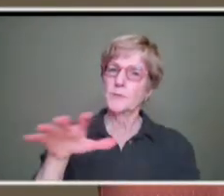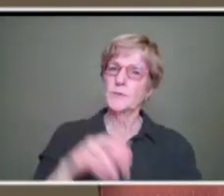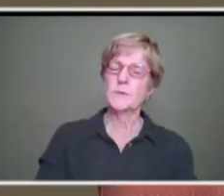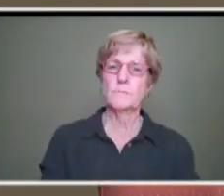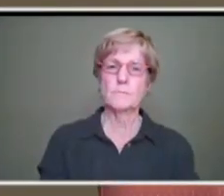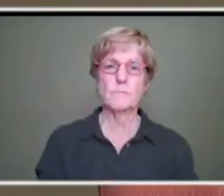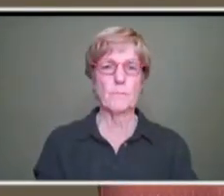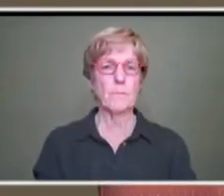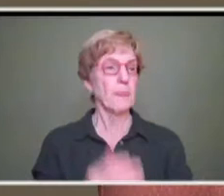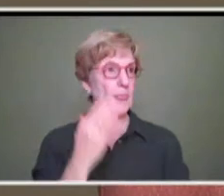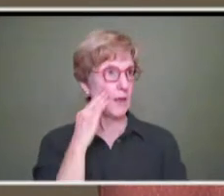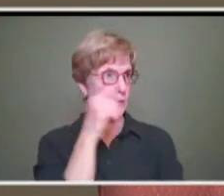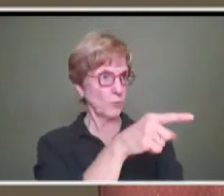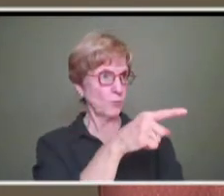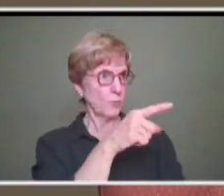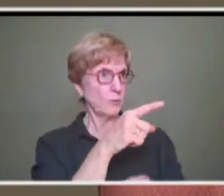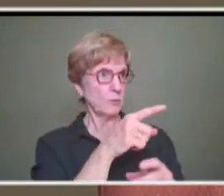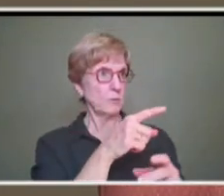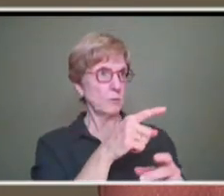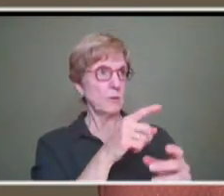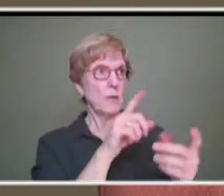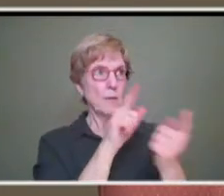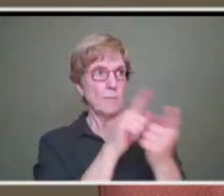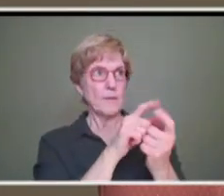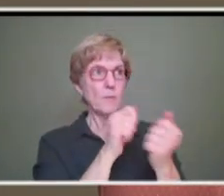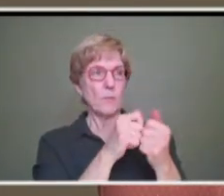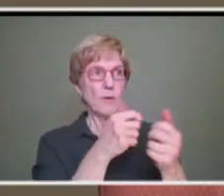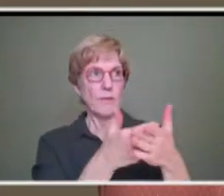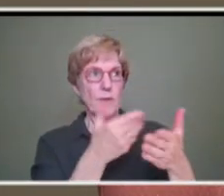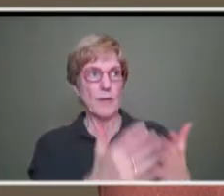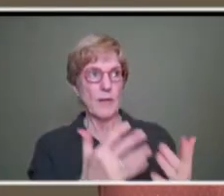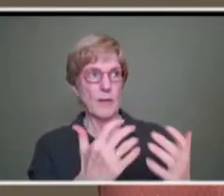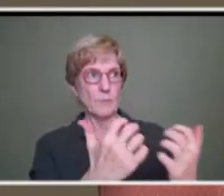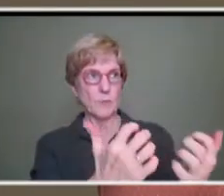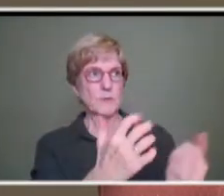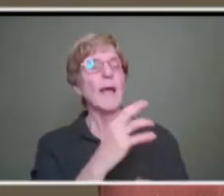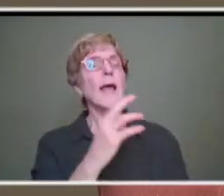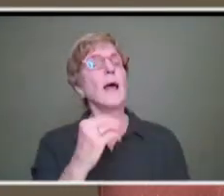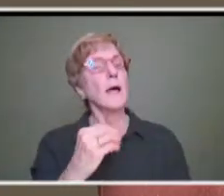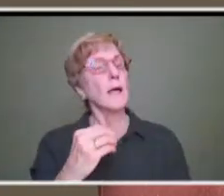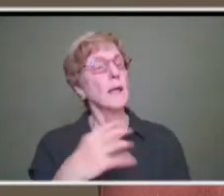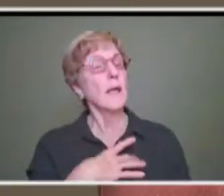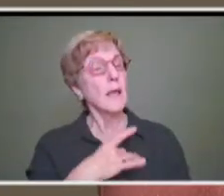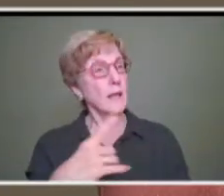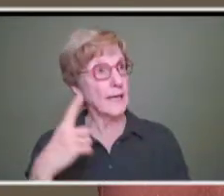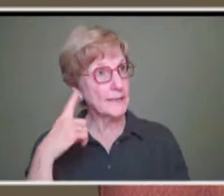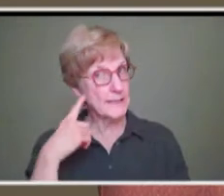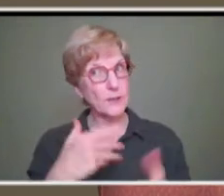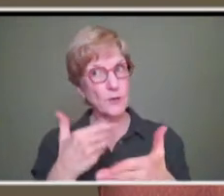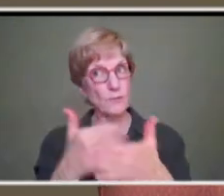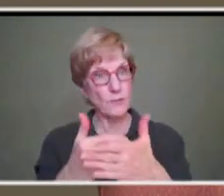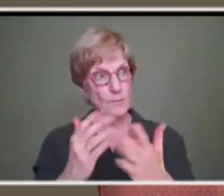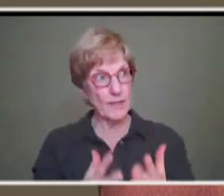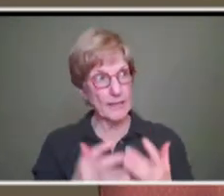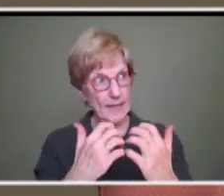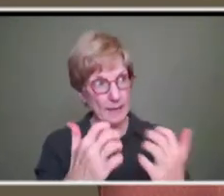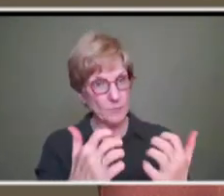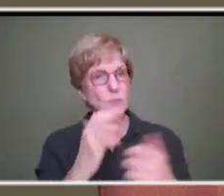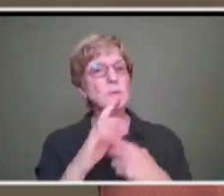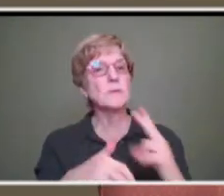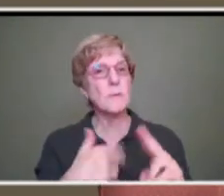know that you are going to meet with neighbors uh and I would like to hear from The Neighbors about